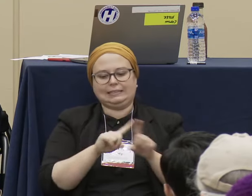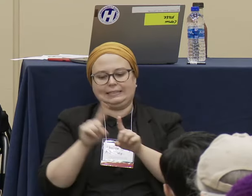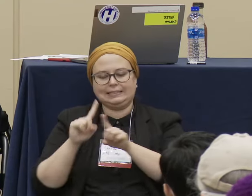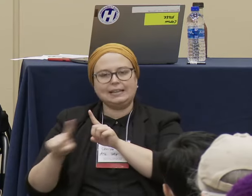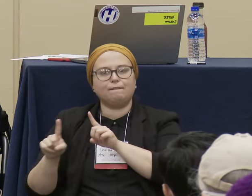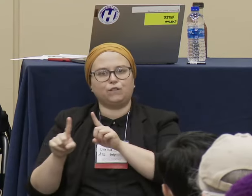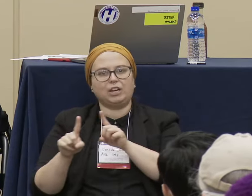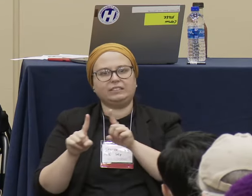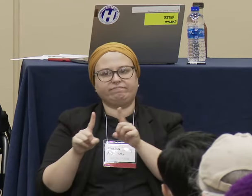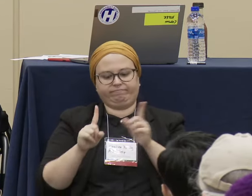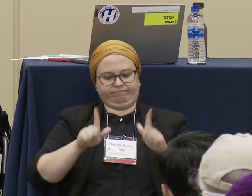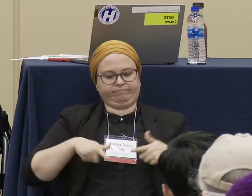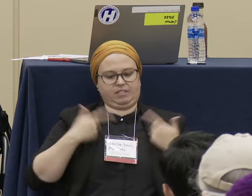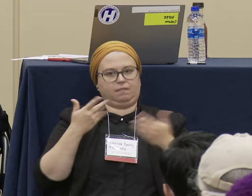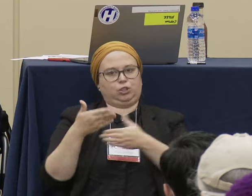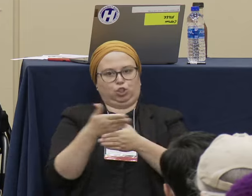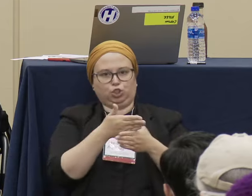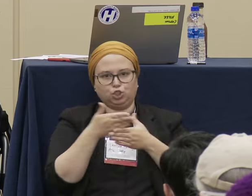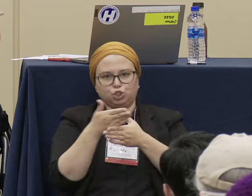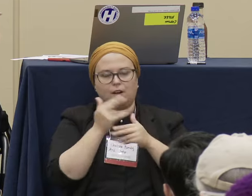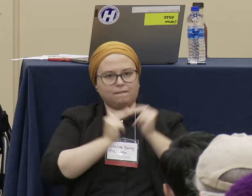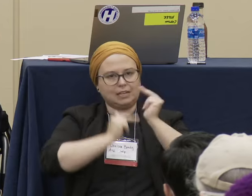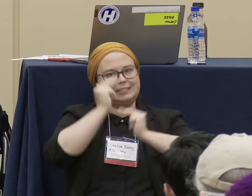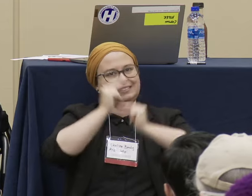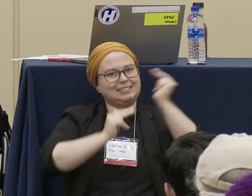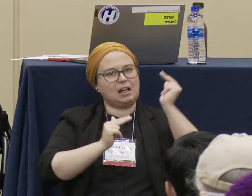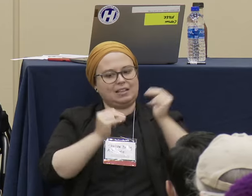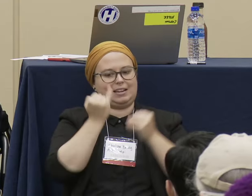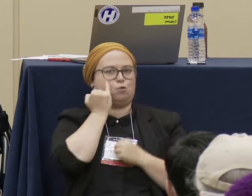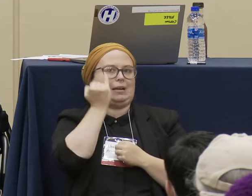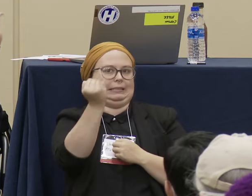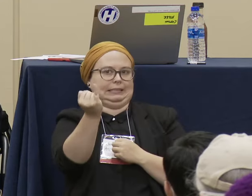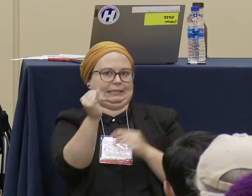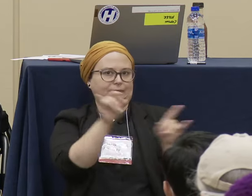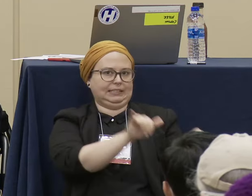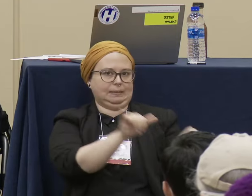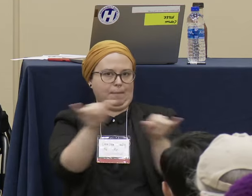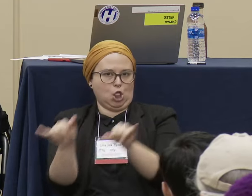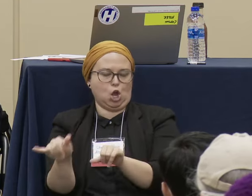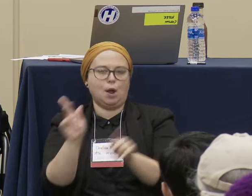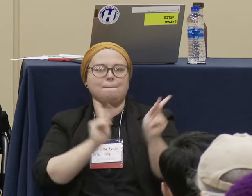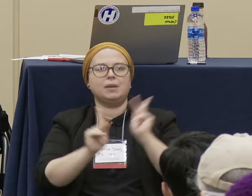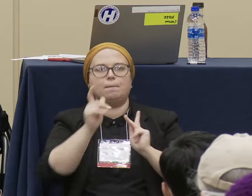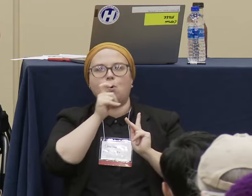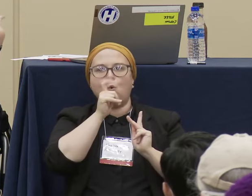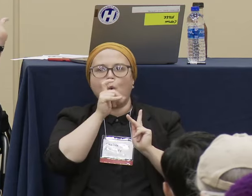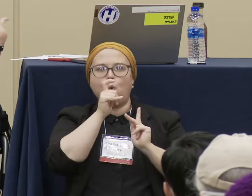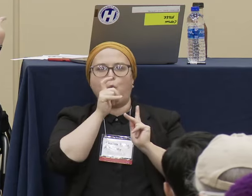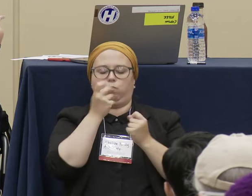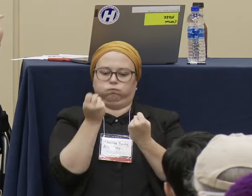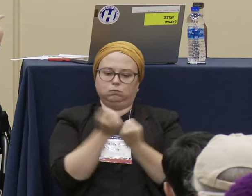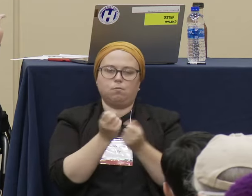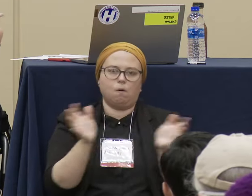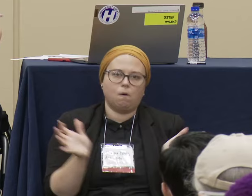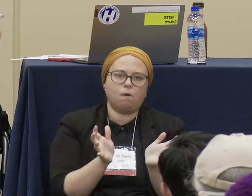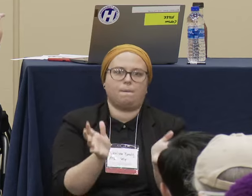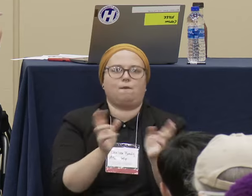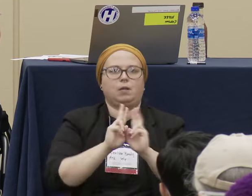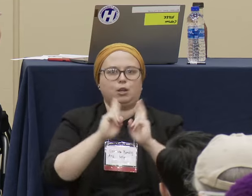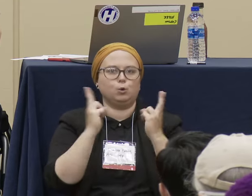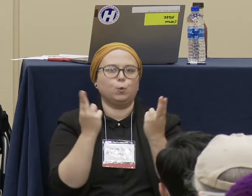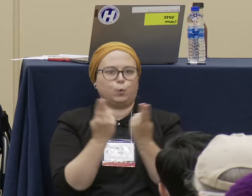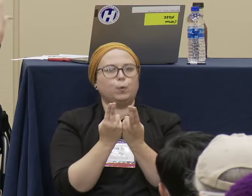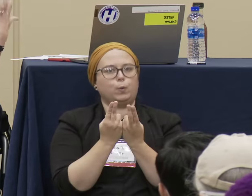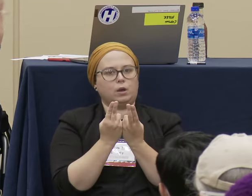facilities, the picture is very similar. It's people usually mobilized by the union, and they